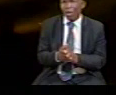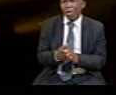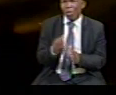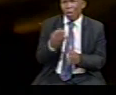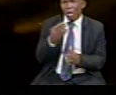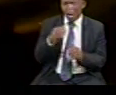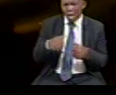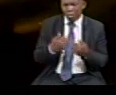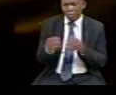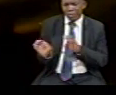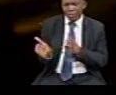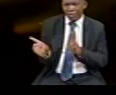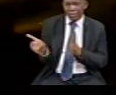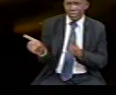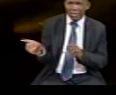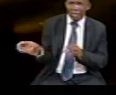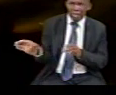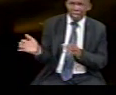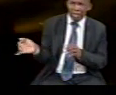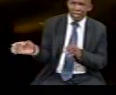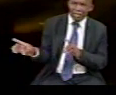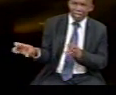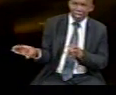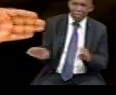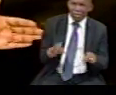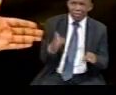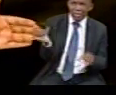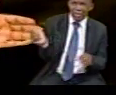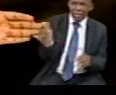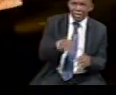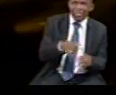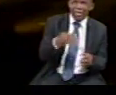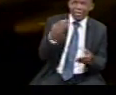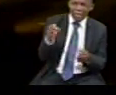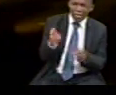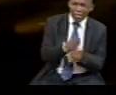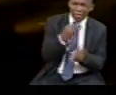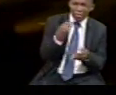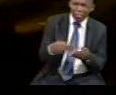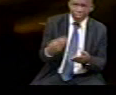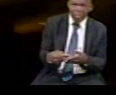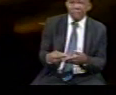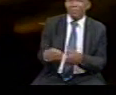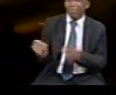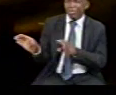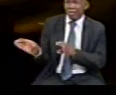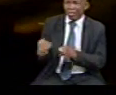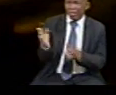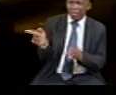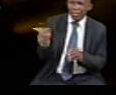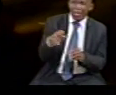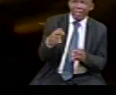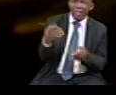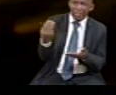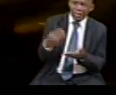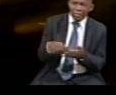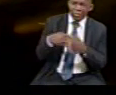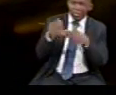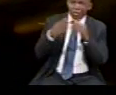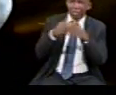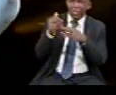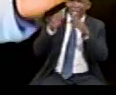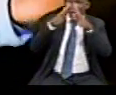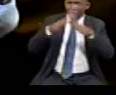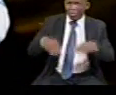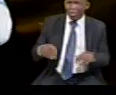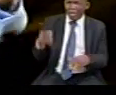cost they did the building? Did they build the building at the cost of their commitment to the Lord? Did they get the